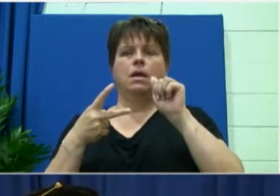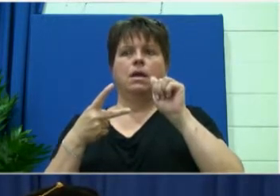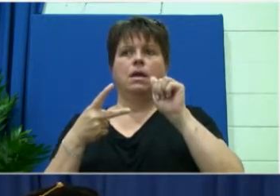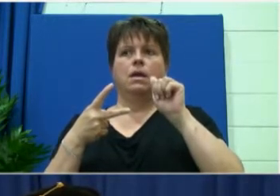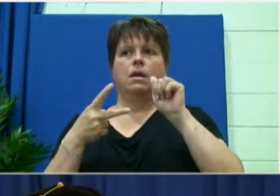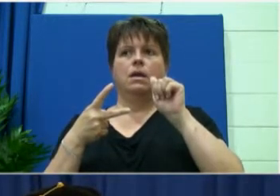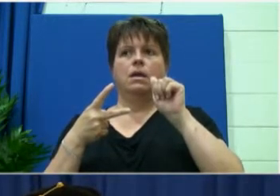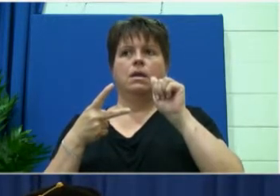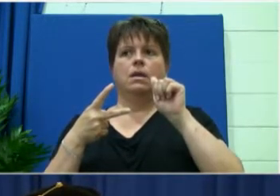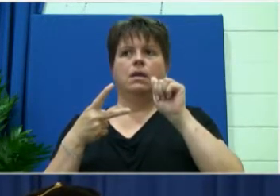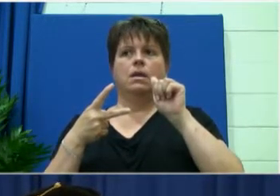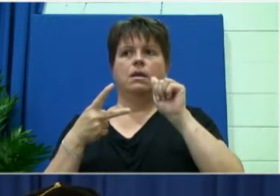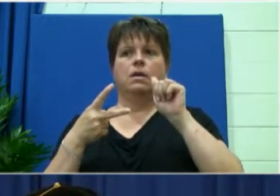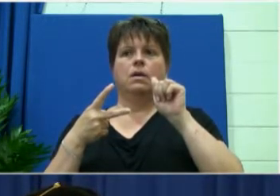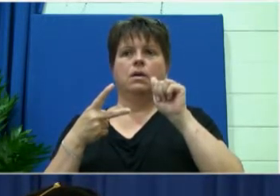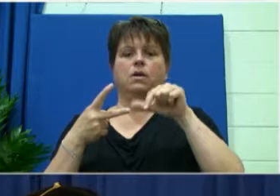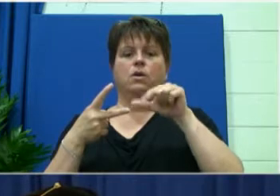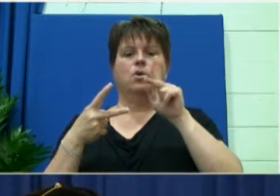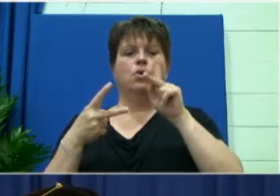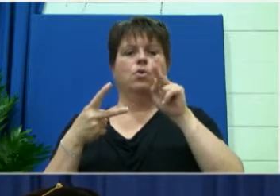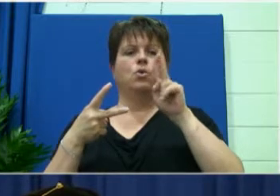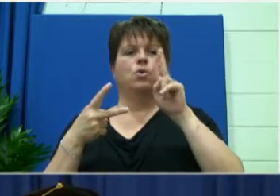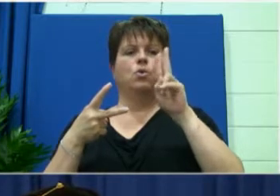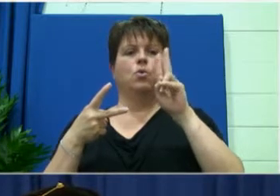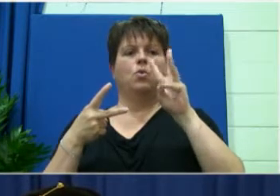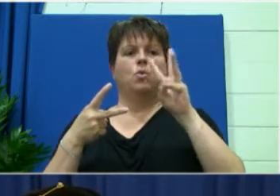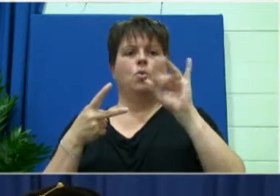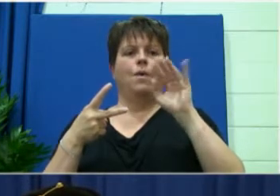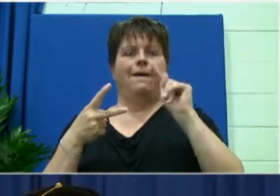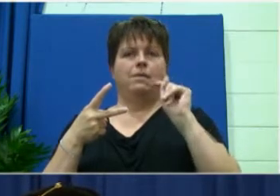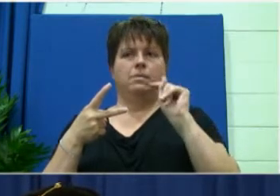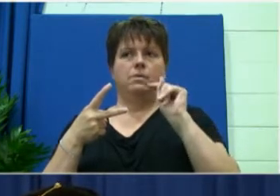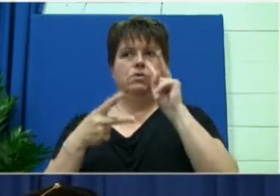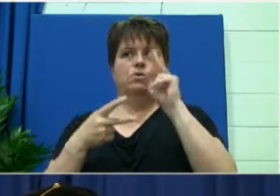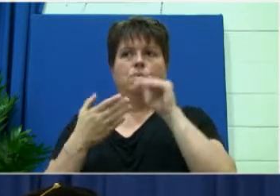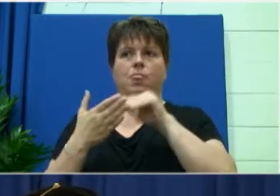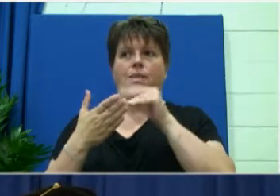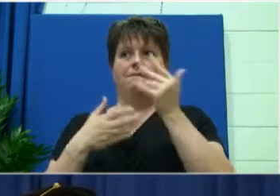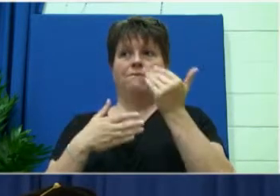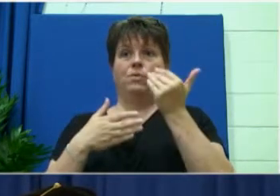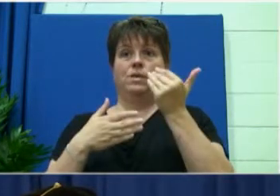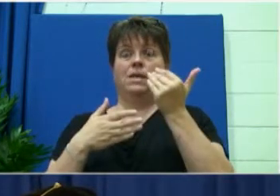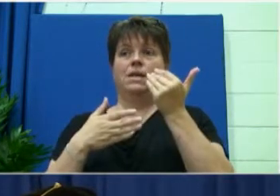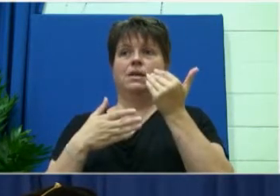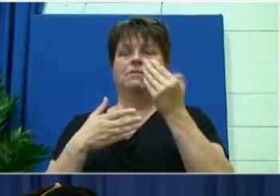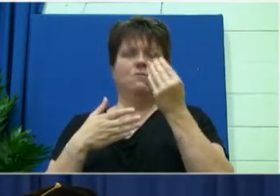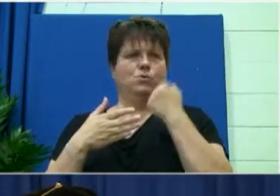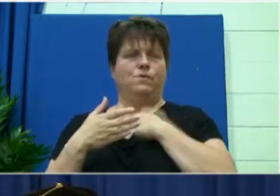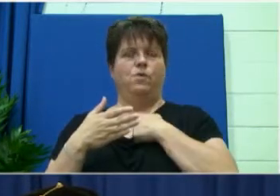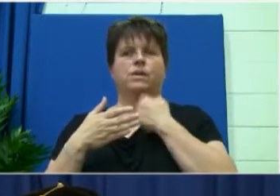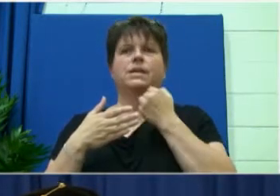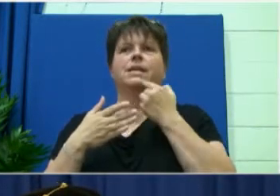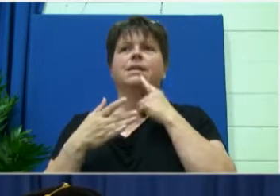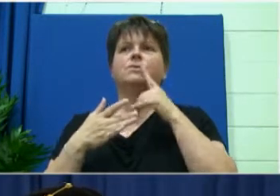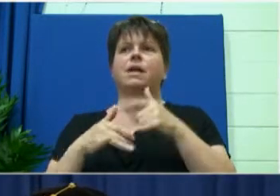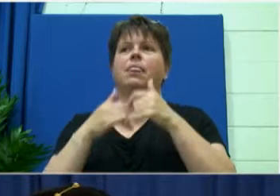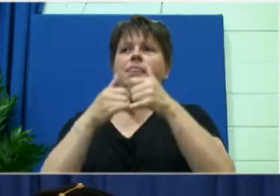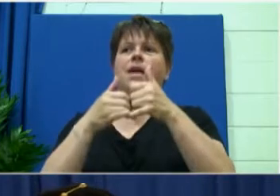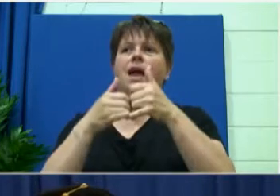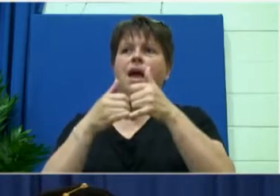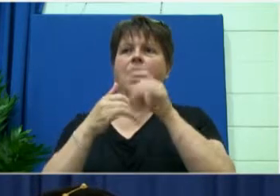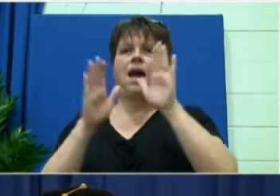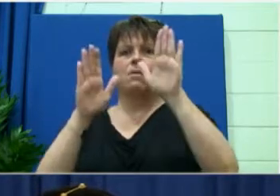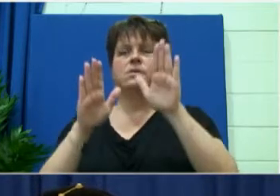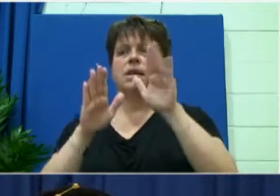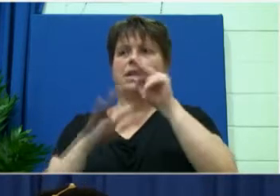al-Salim Air Base in Kuwait. In 2014, Zachary was awarded the Outstanding NCO of